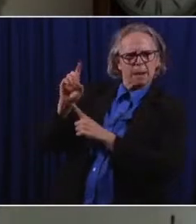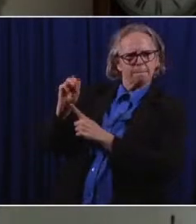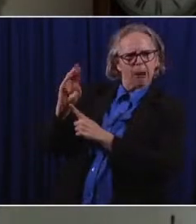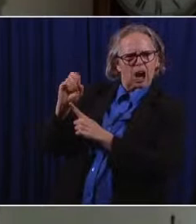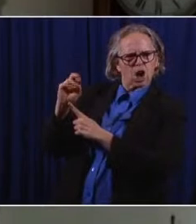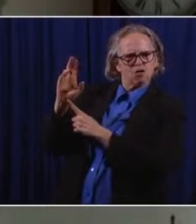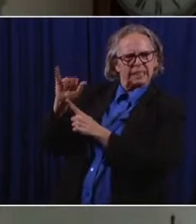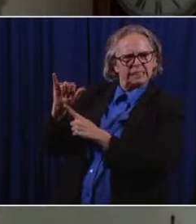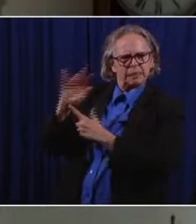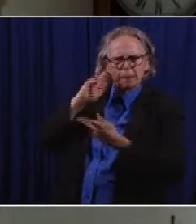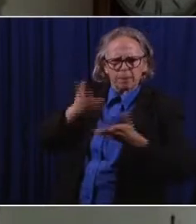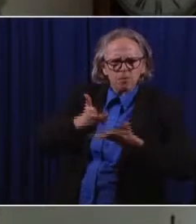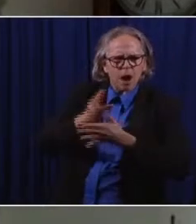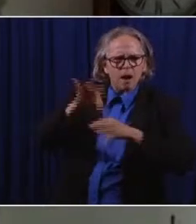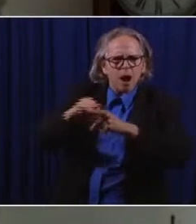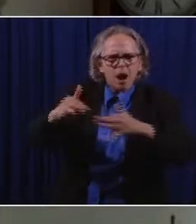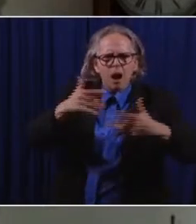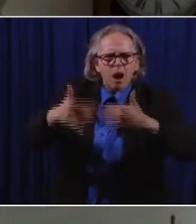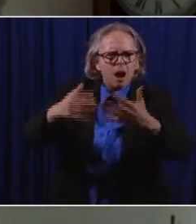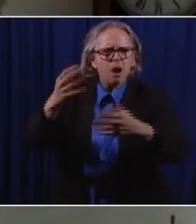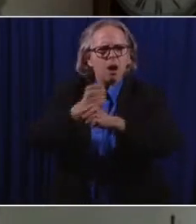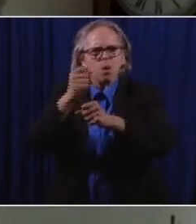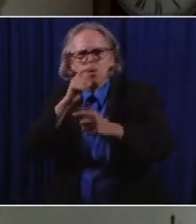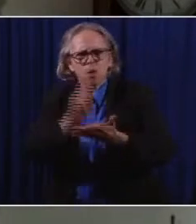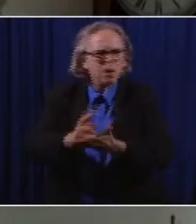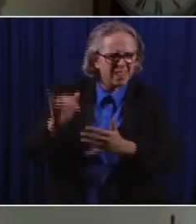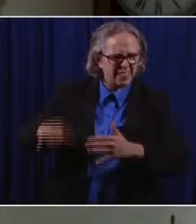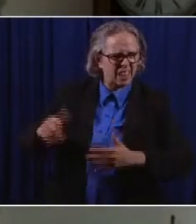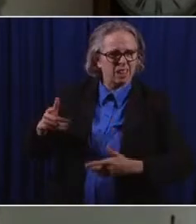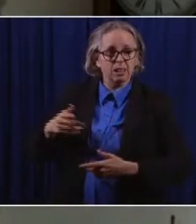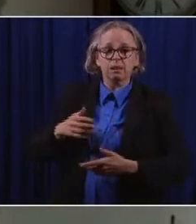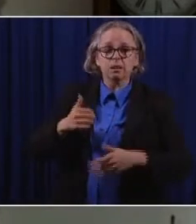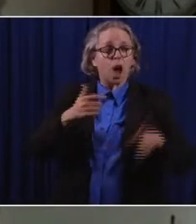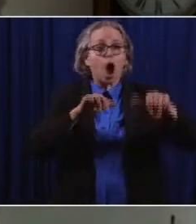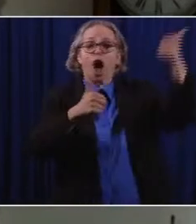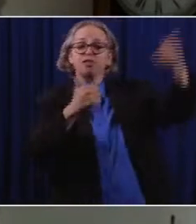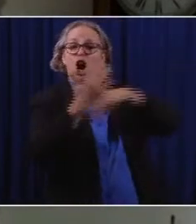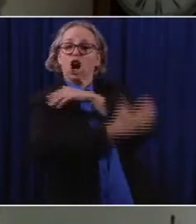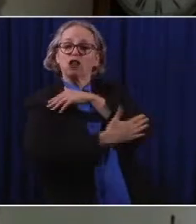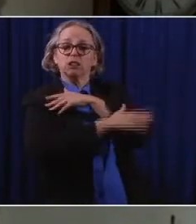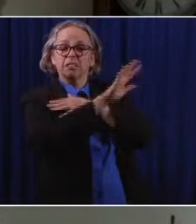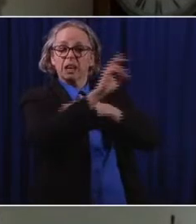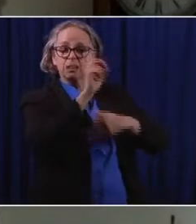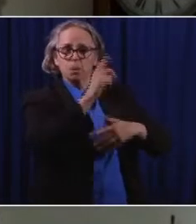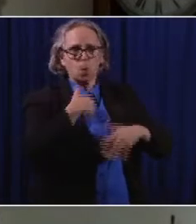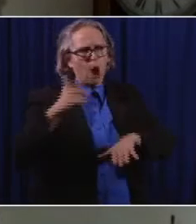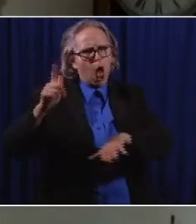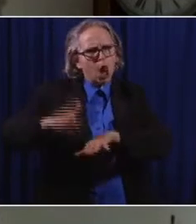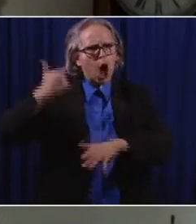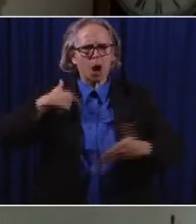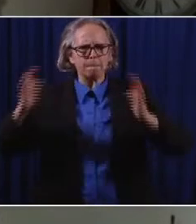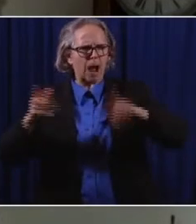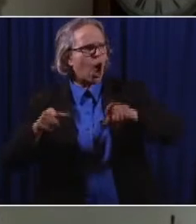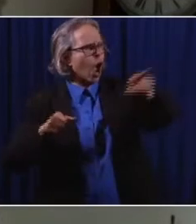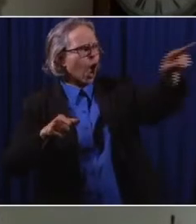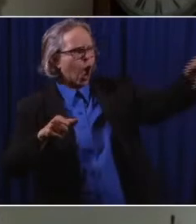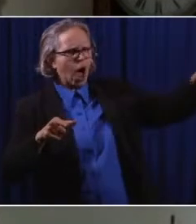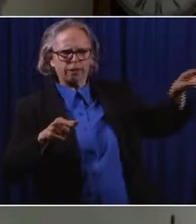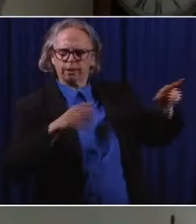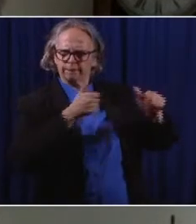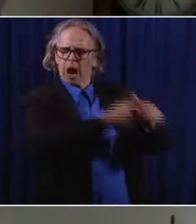says, we've done it longer than anybody else has. And we've done it successfully, and we do it every 4 years. And I'll tell you, we're going to do it this